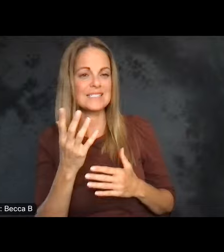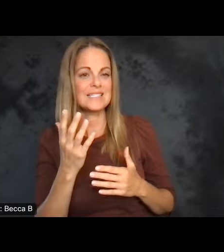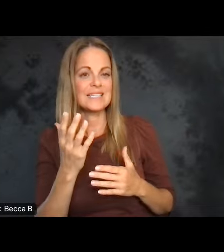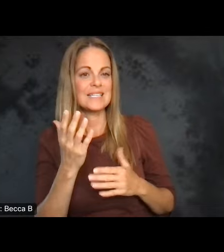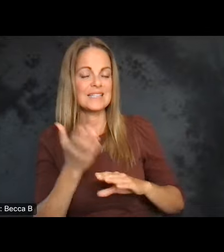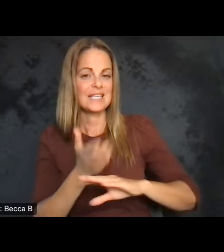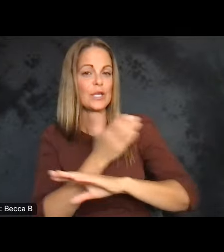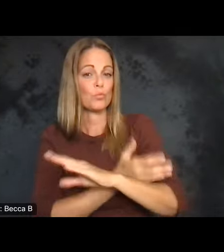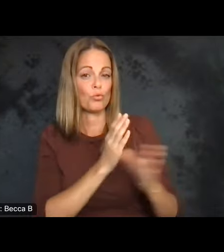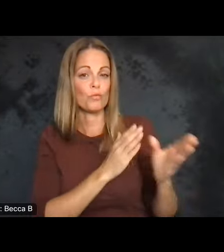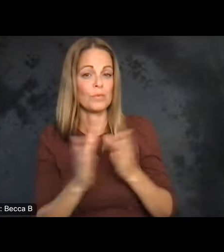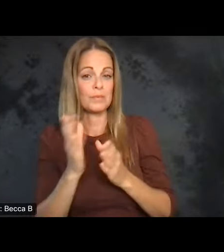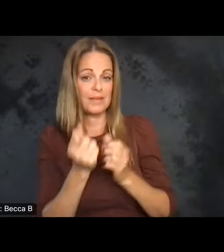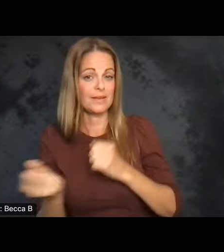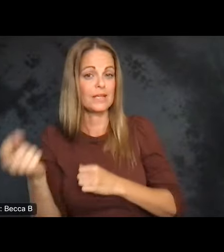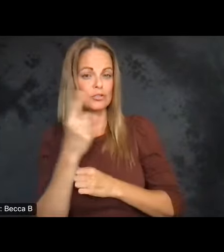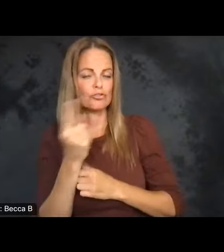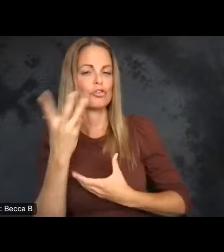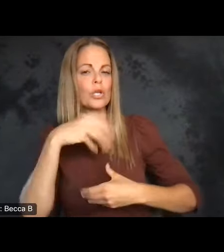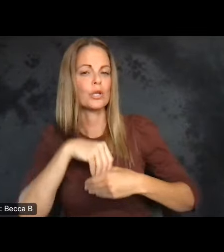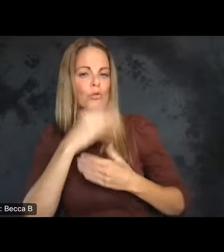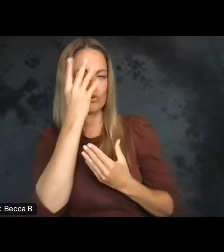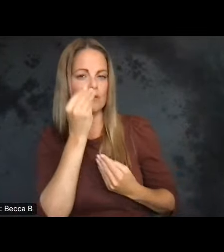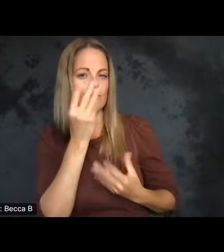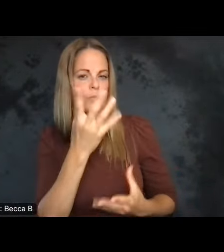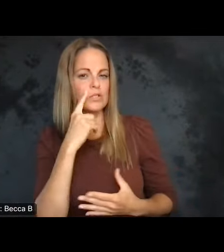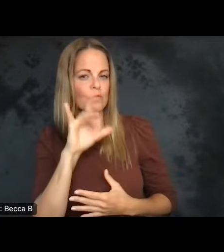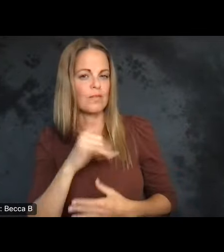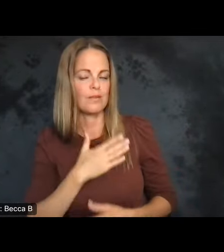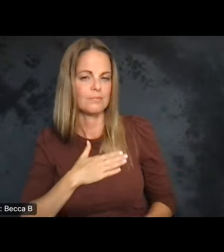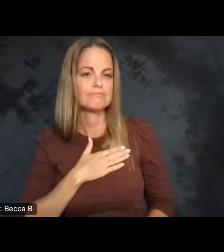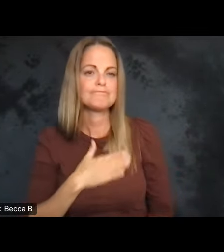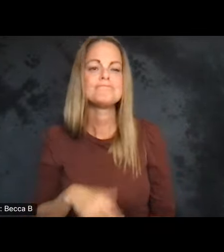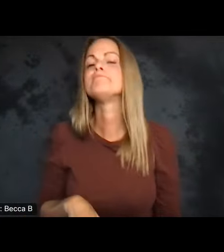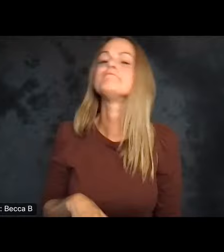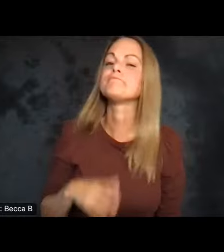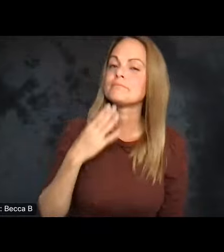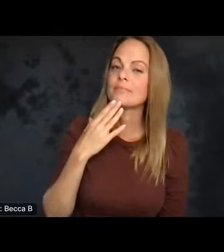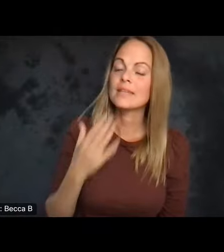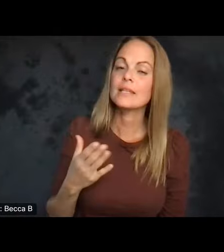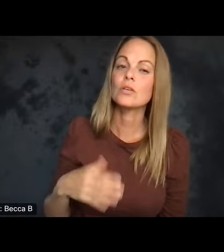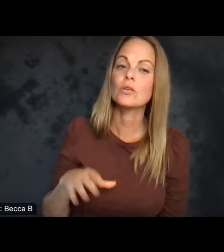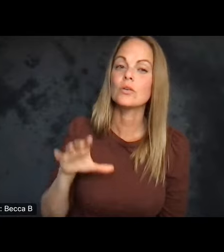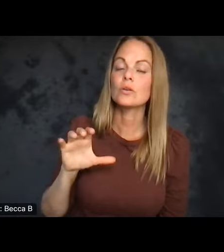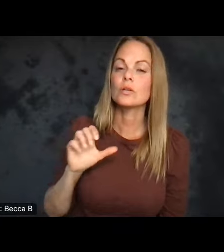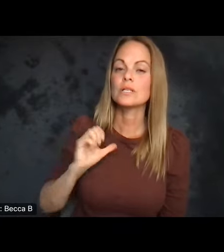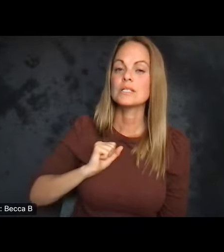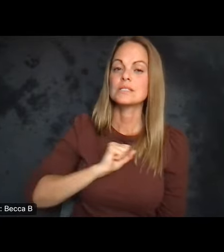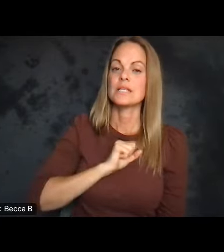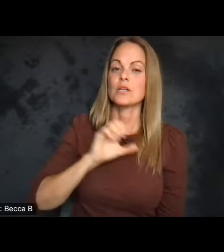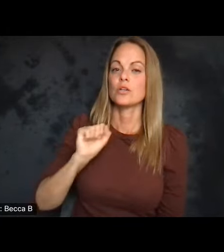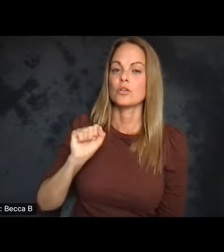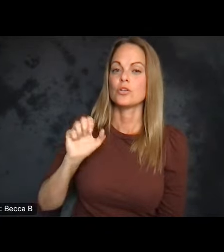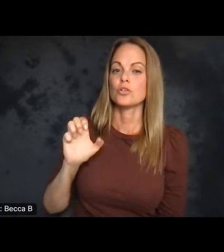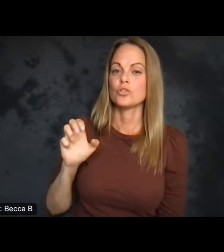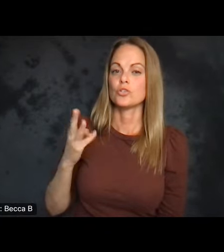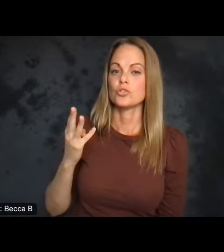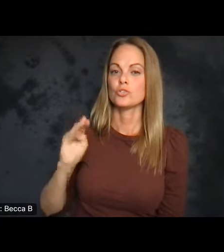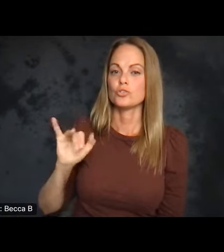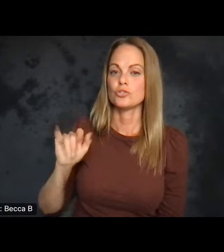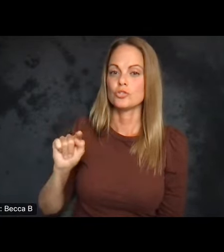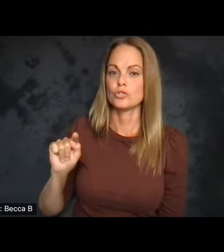next year. Senator Schmidt. Thank you, Mr. Chair. And to both of you guys, it's